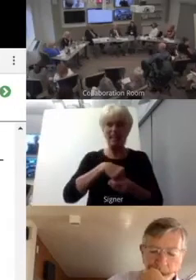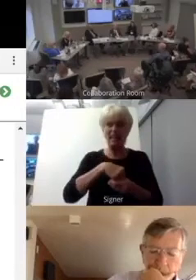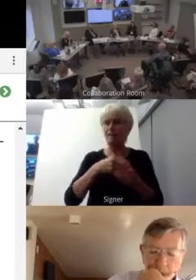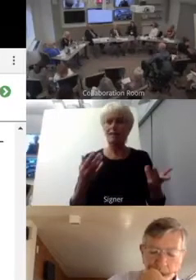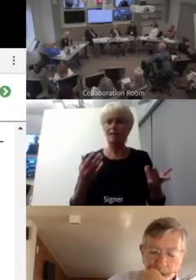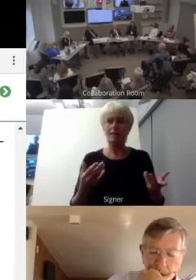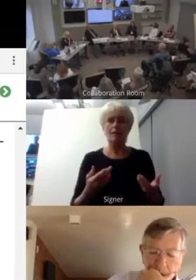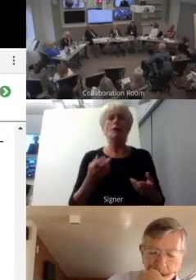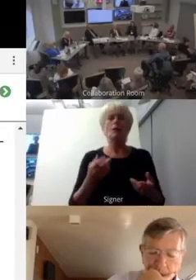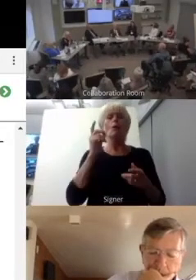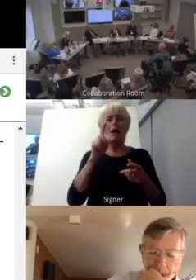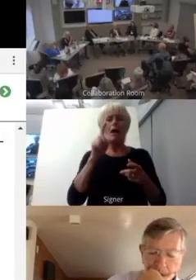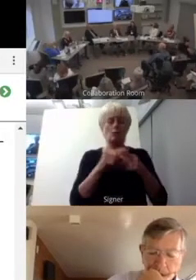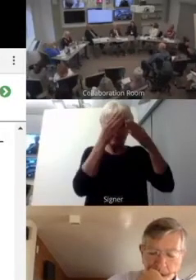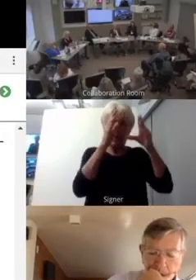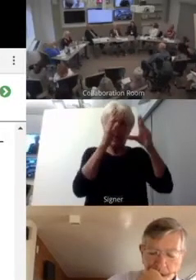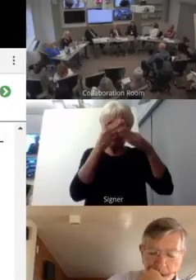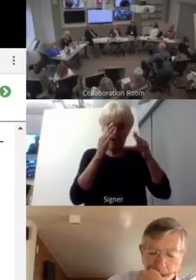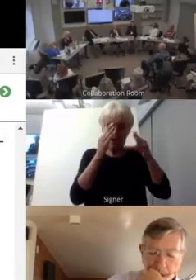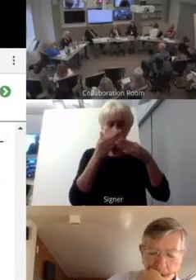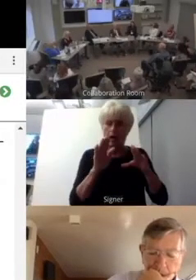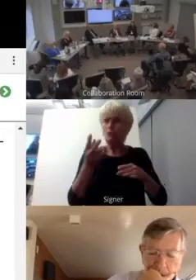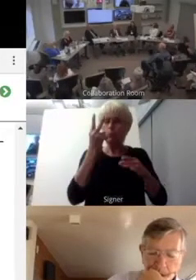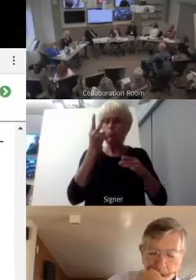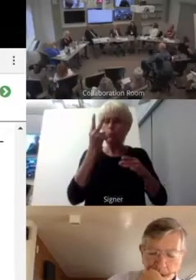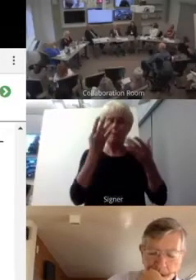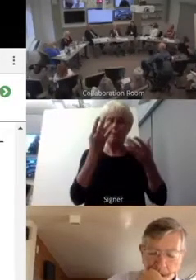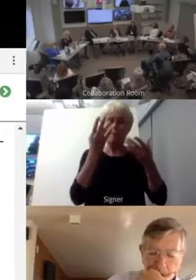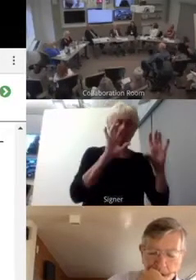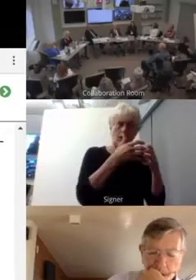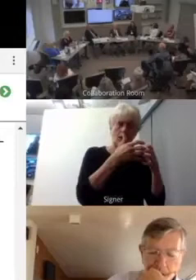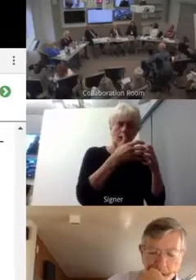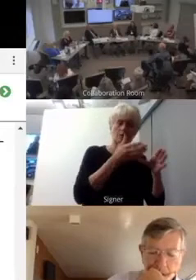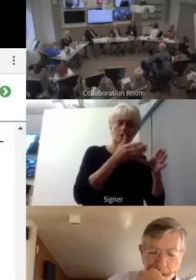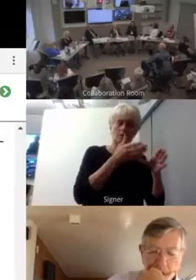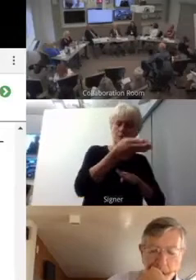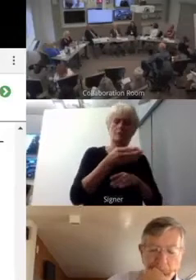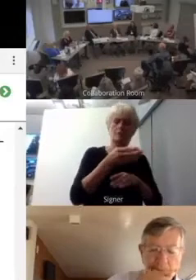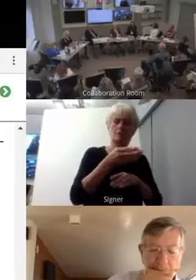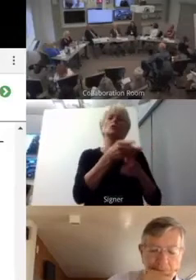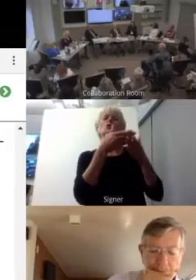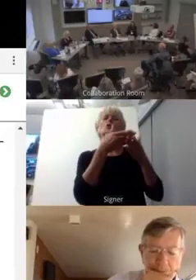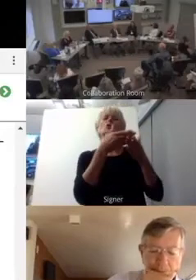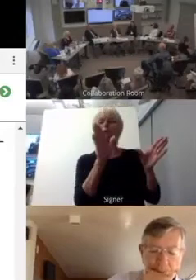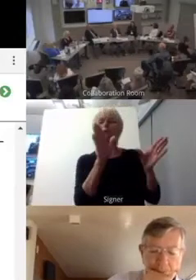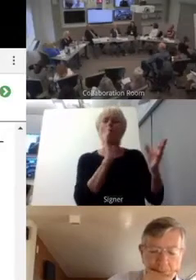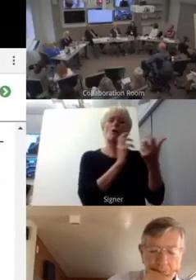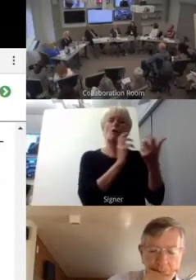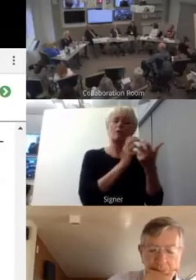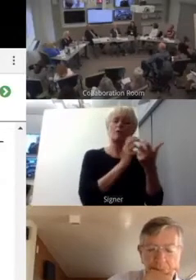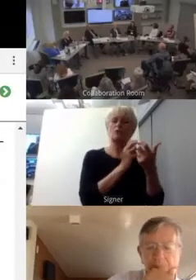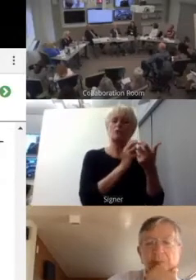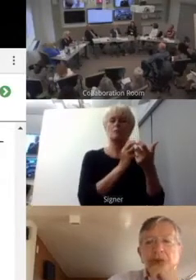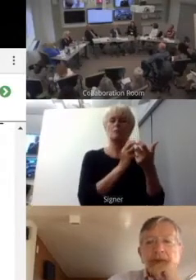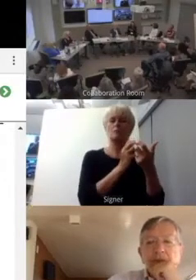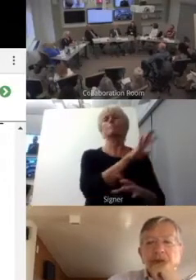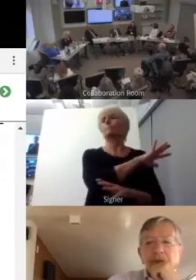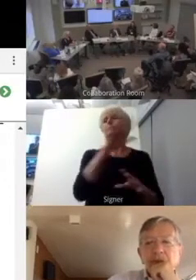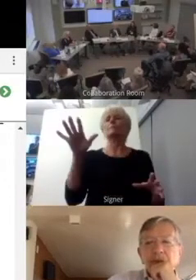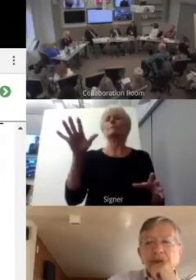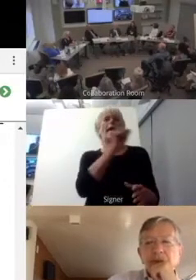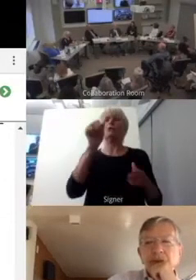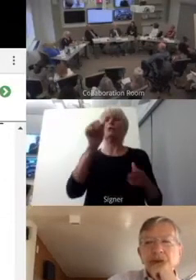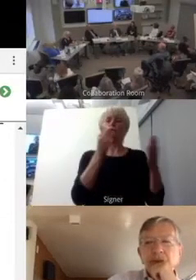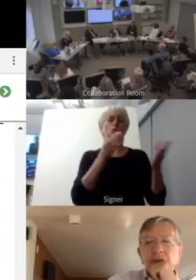parts. One part deals with general accommodations, which apply to every kind of service, such as policies, practices,